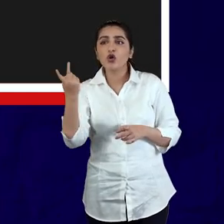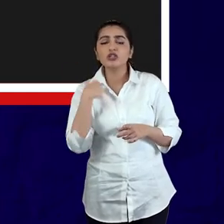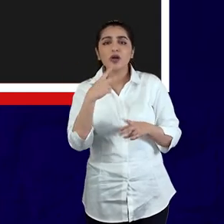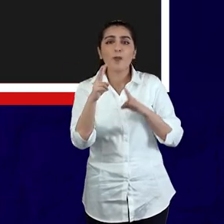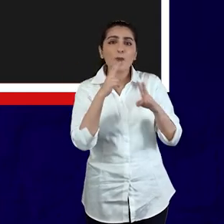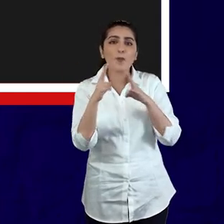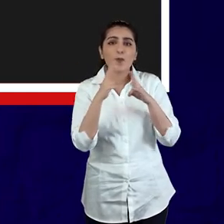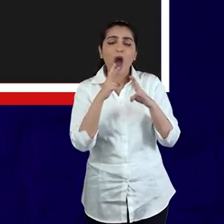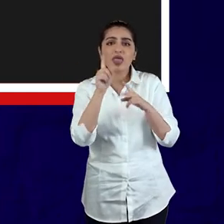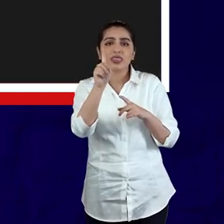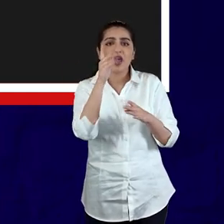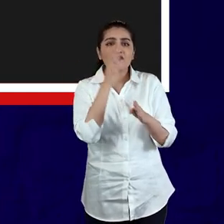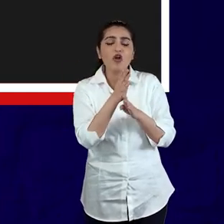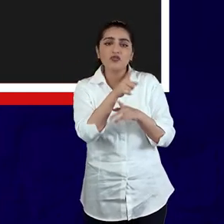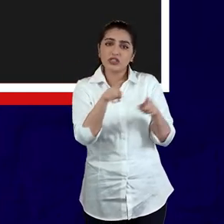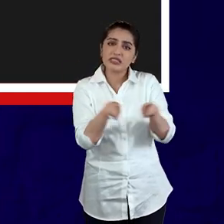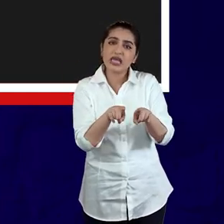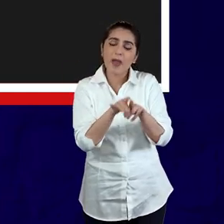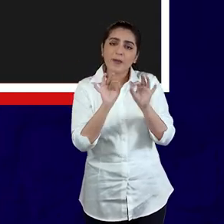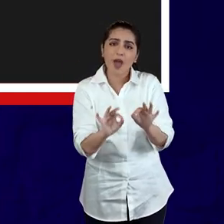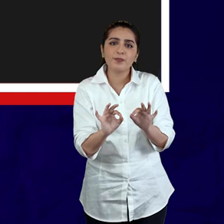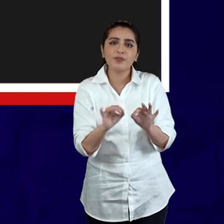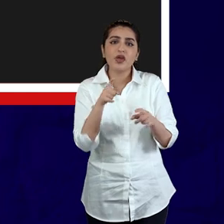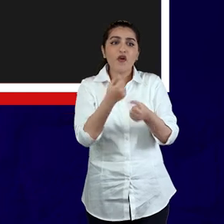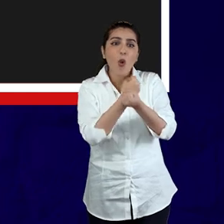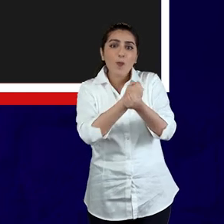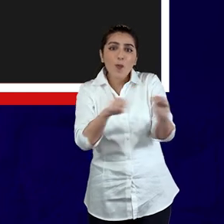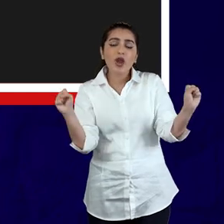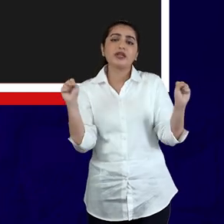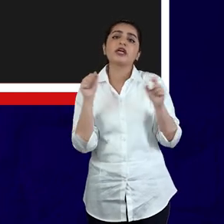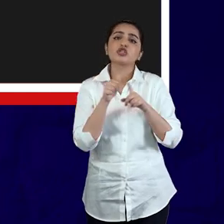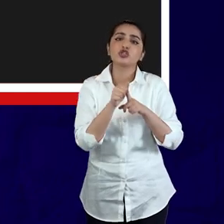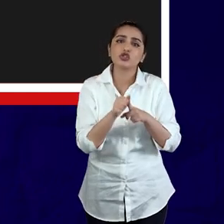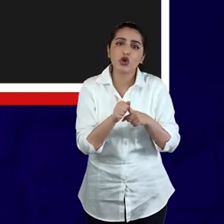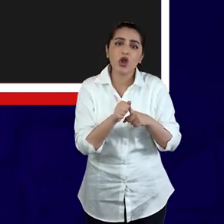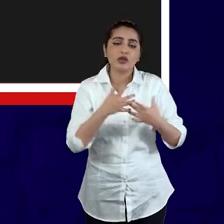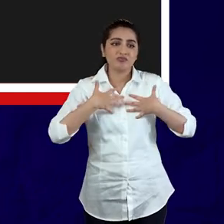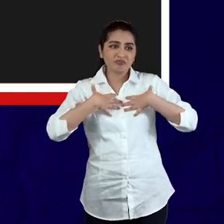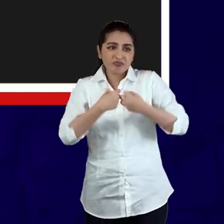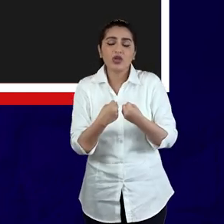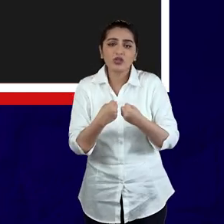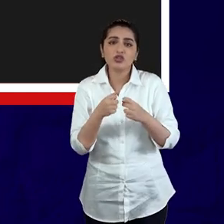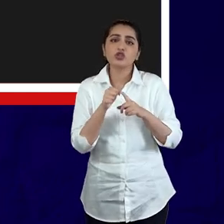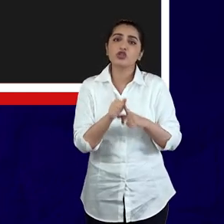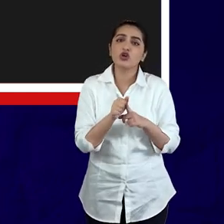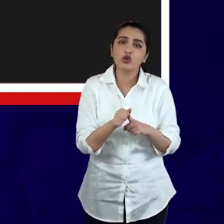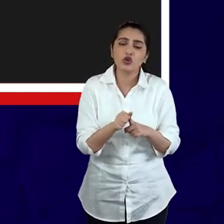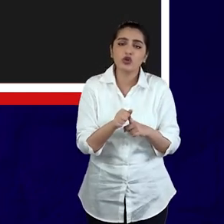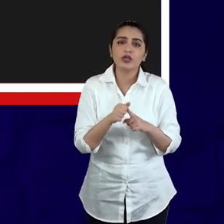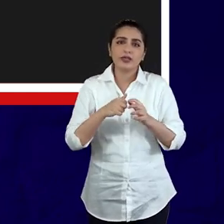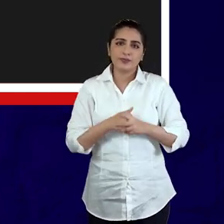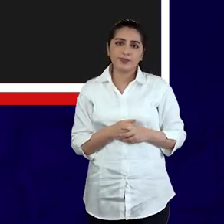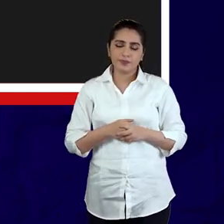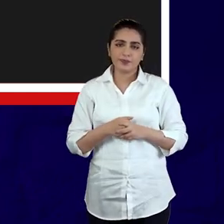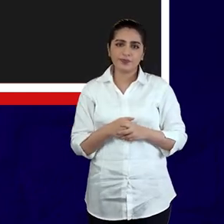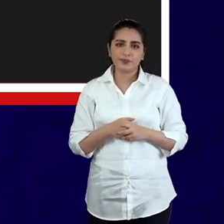that we talked about, which was the saying, and this is about protection, shelter, confidence, and the situation,